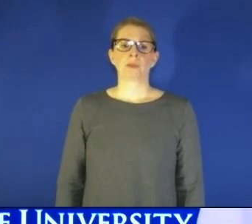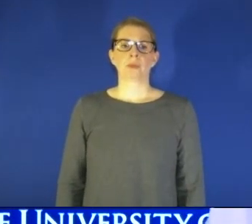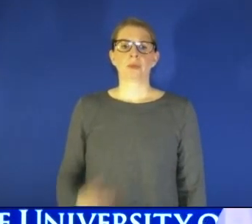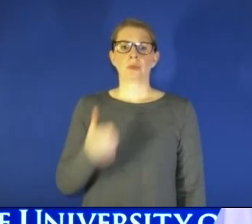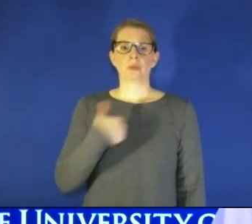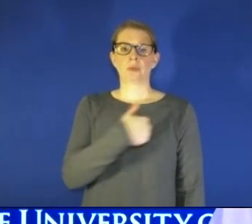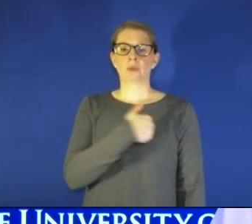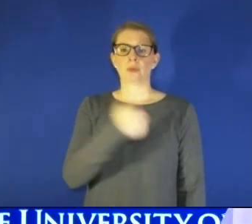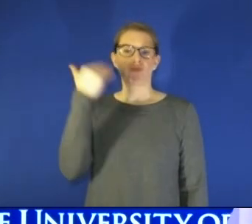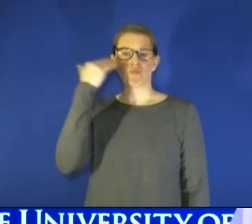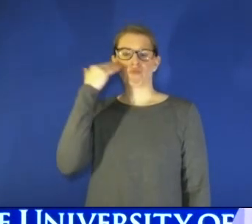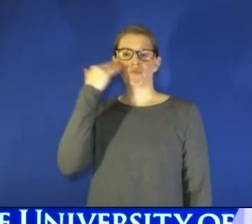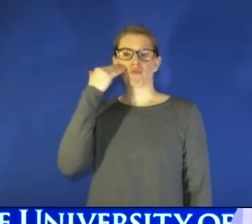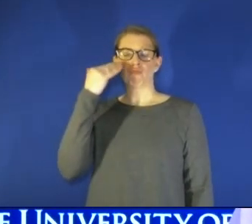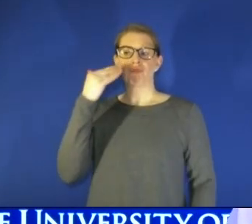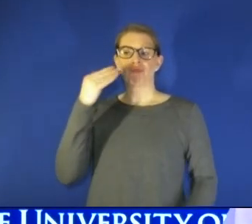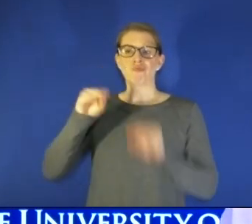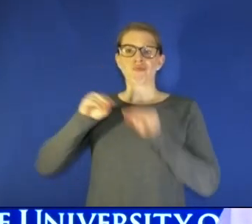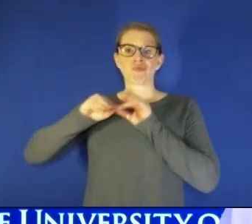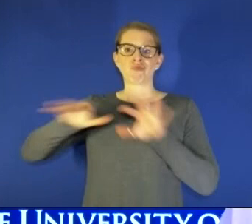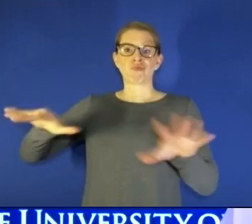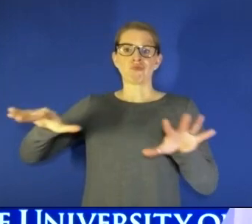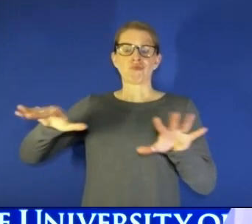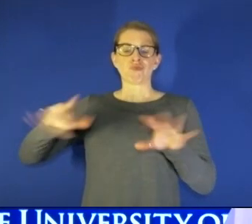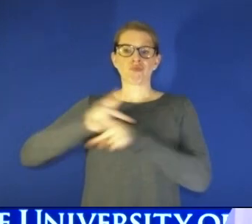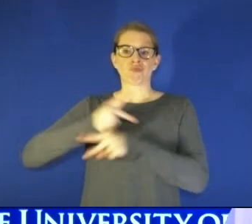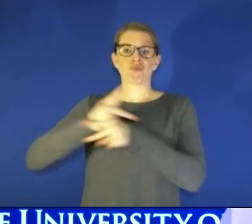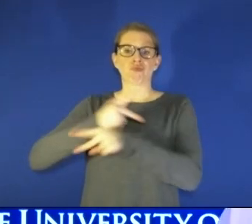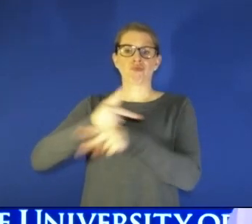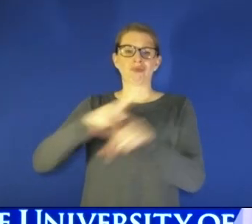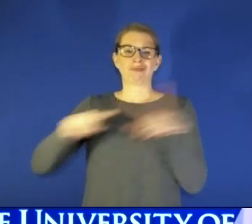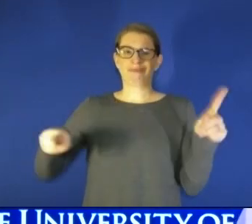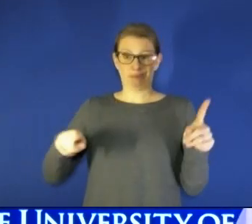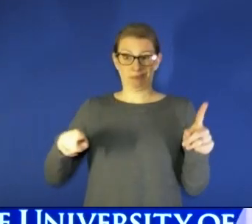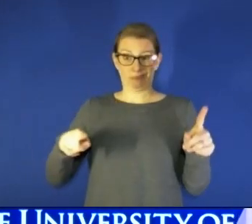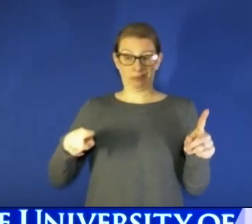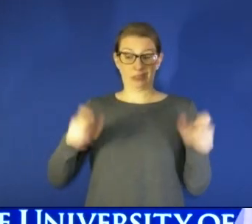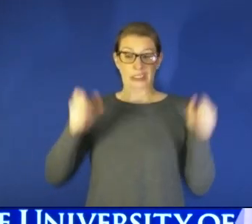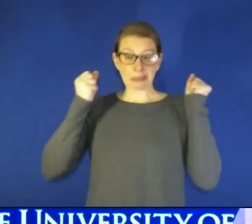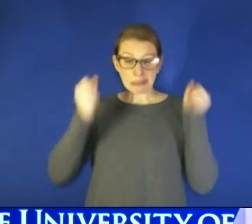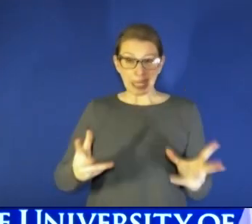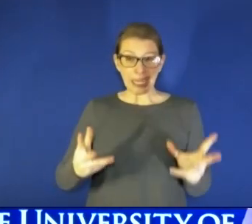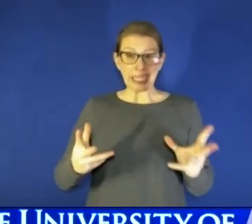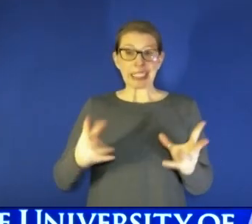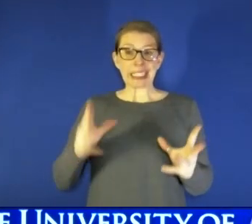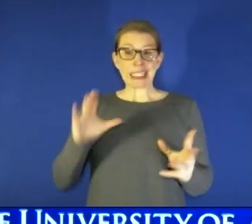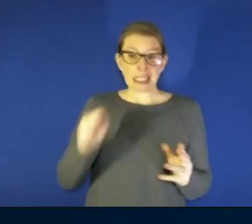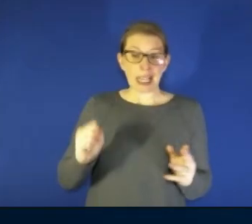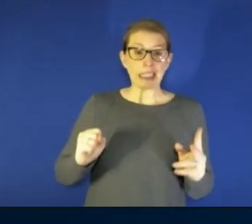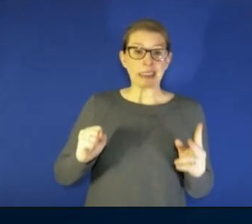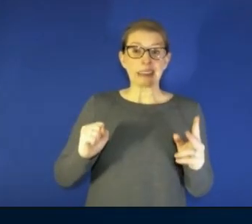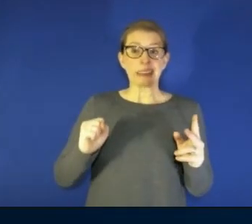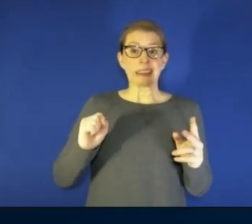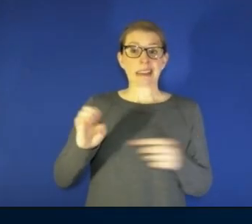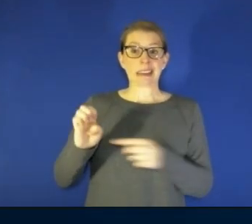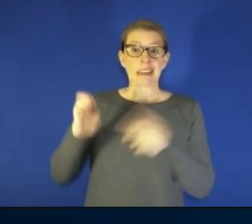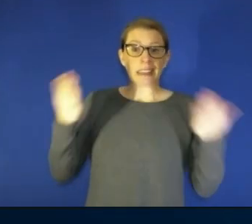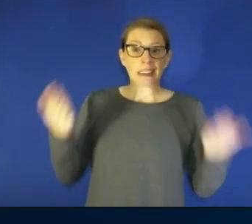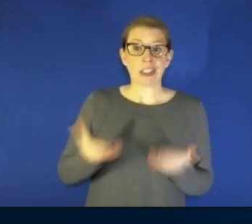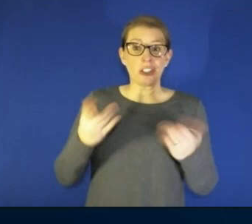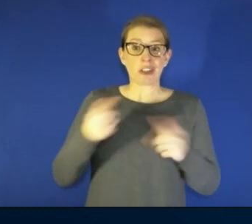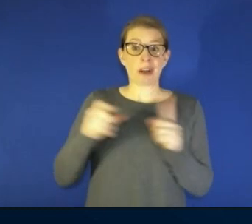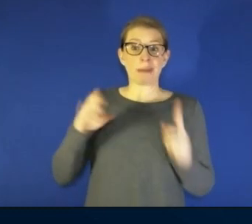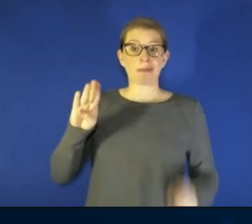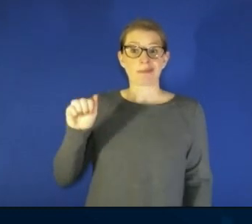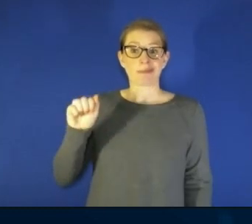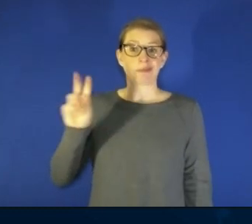the prevalence is increasing, but overall we still are not seeing a large increase in cases, thankfully. Couple more quick questions,